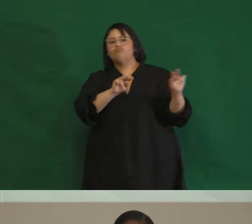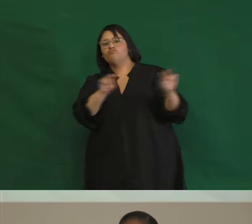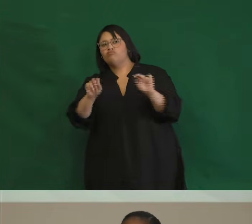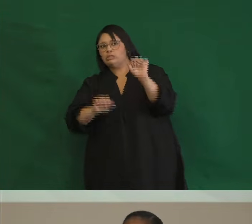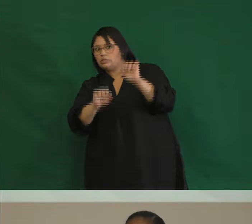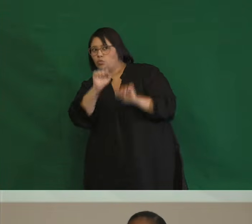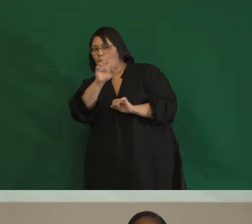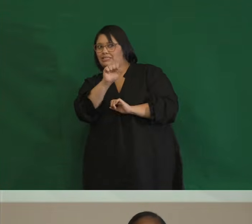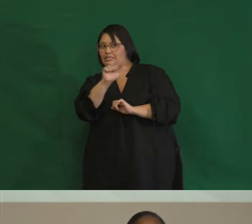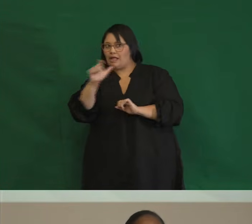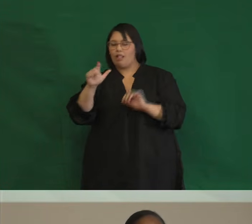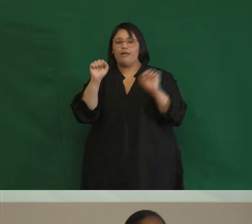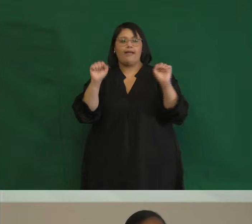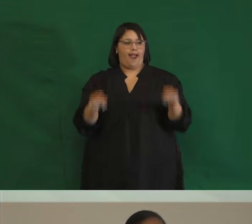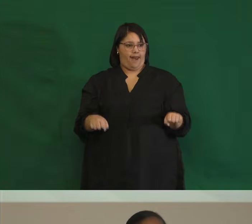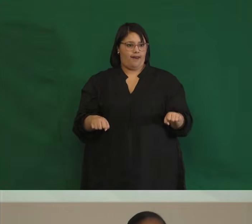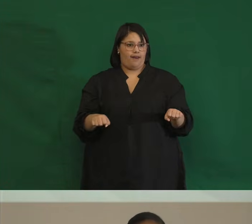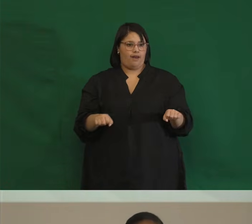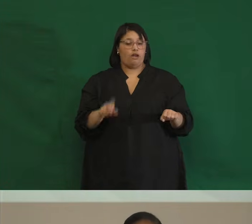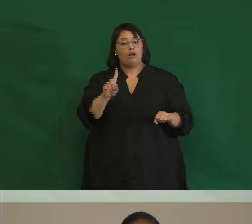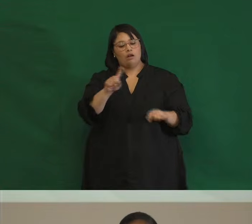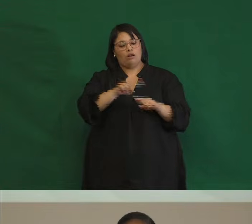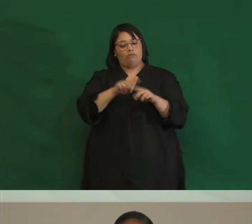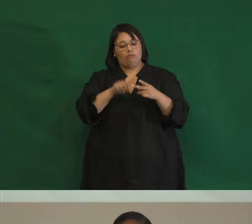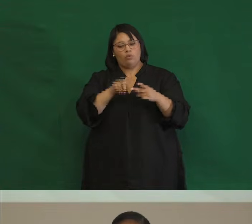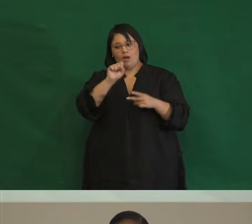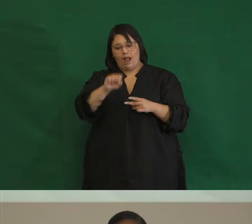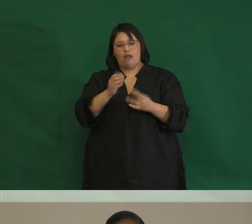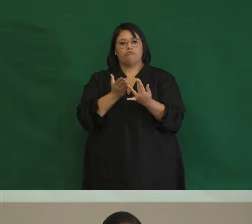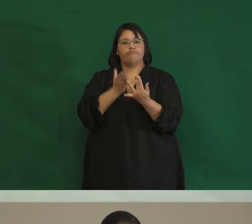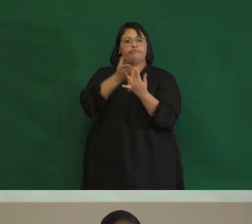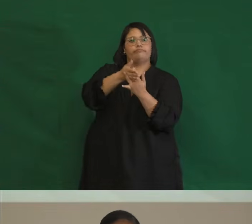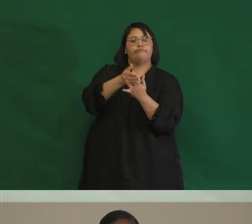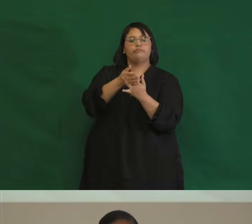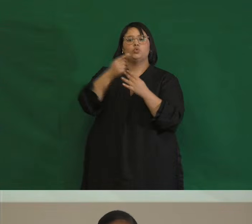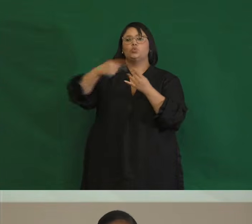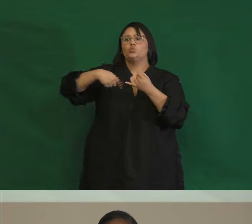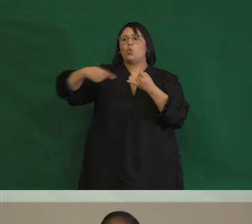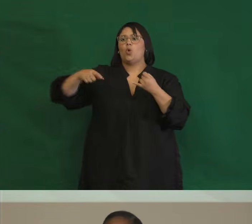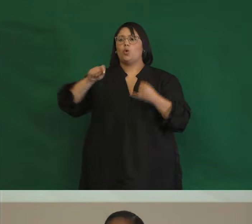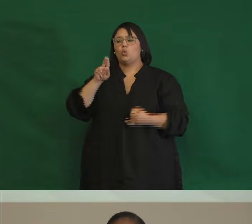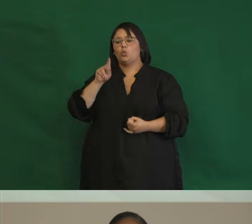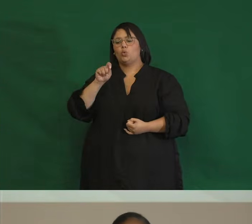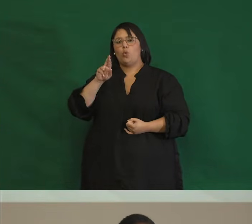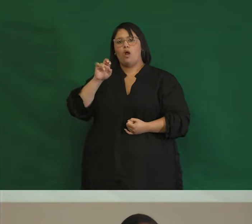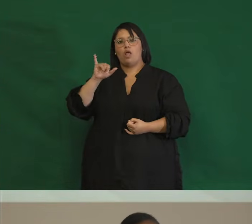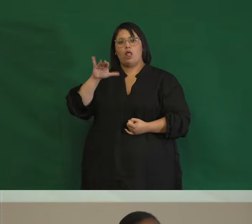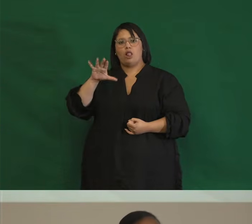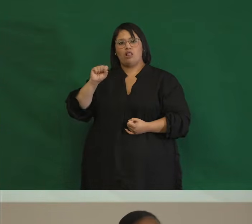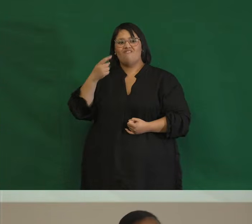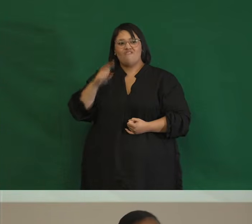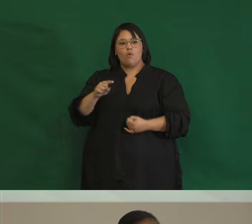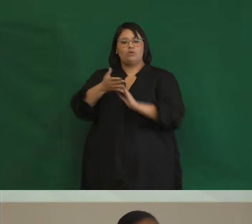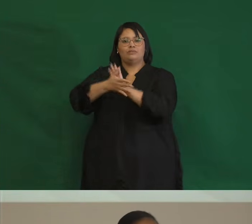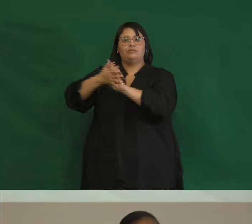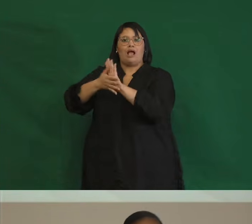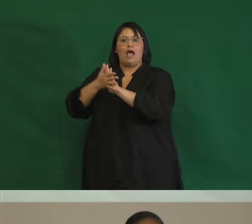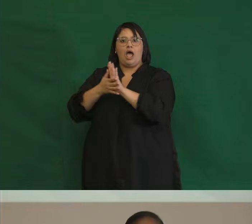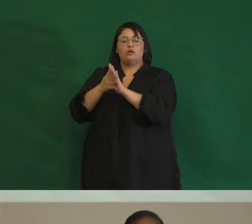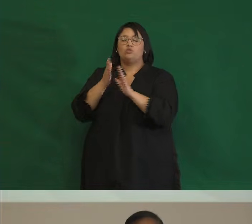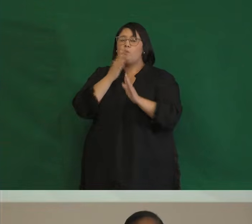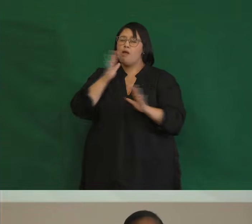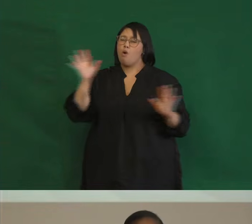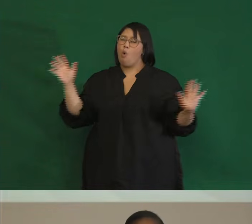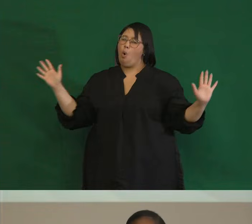Language. You're able to access South African Sign Language tutorials. The whole platform then becomes a